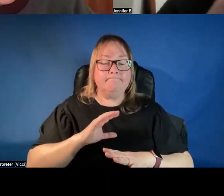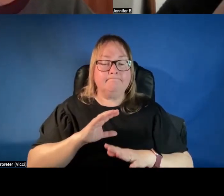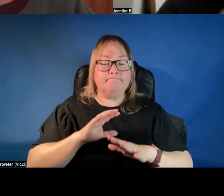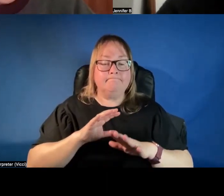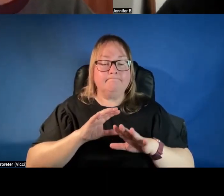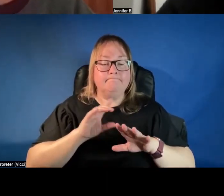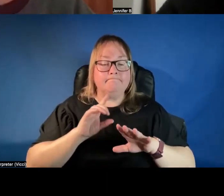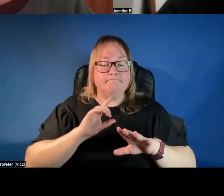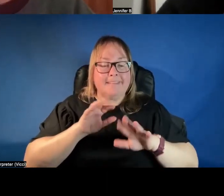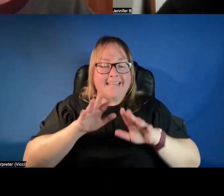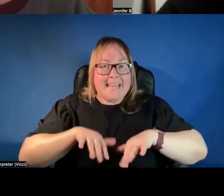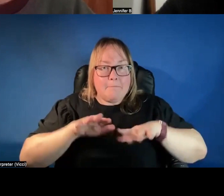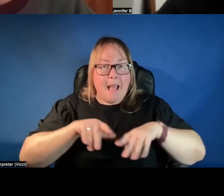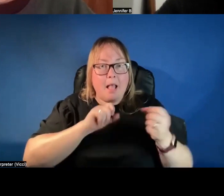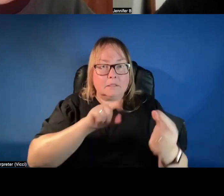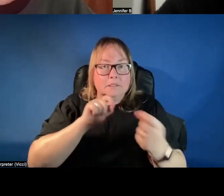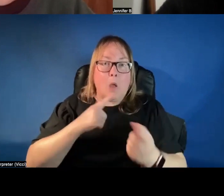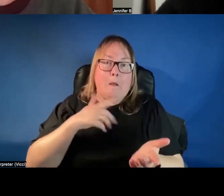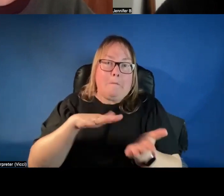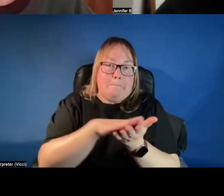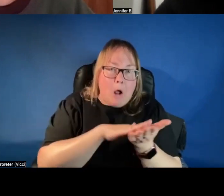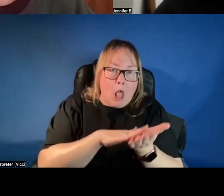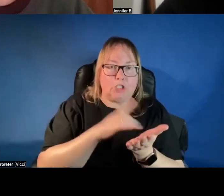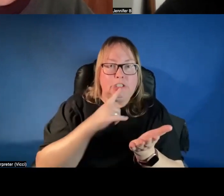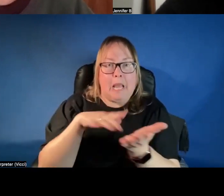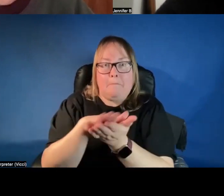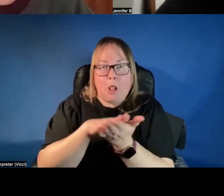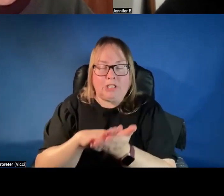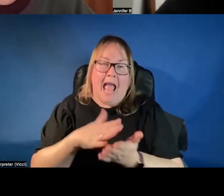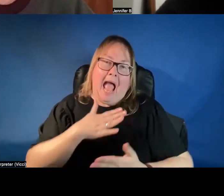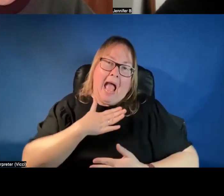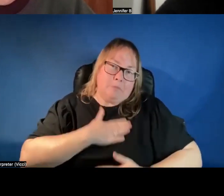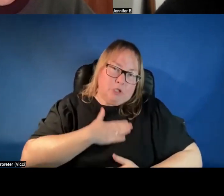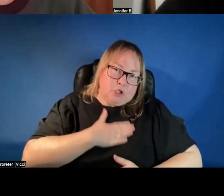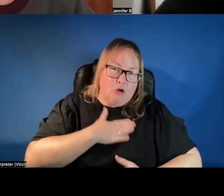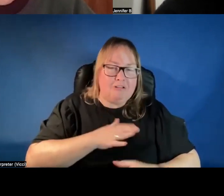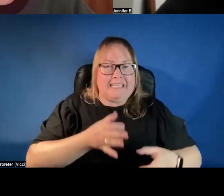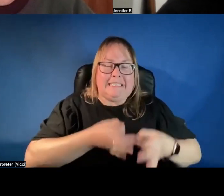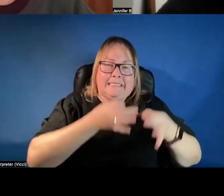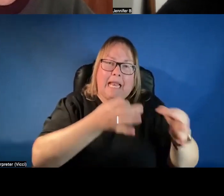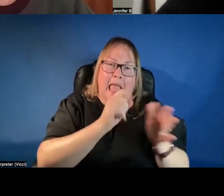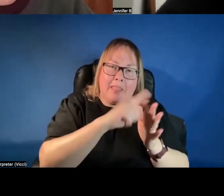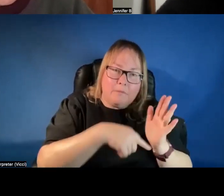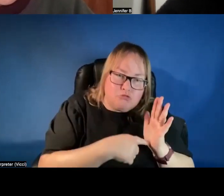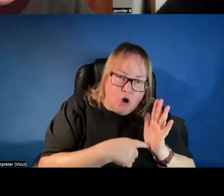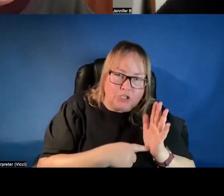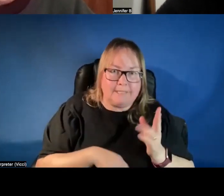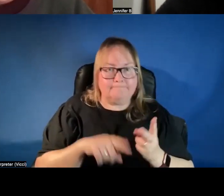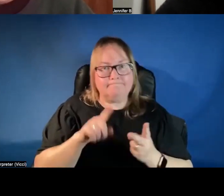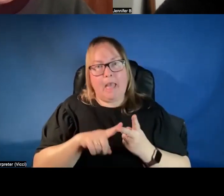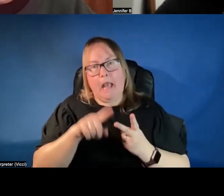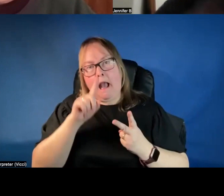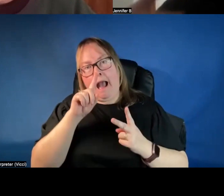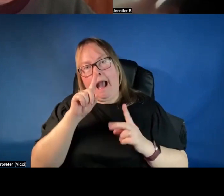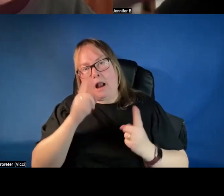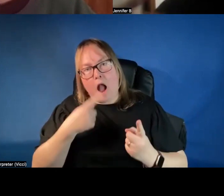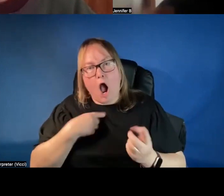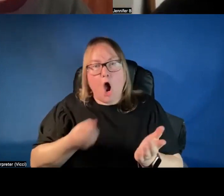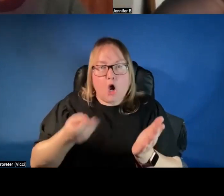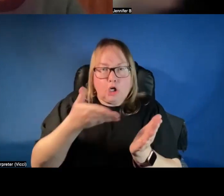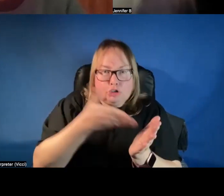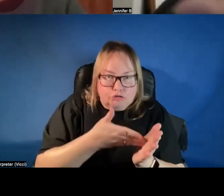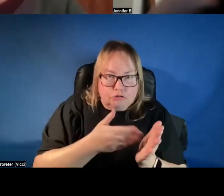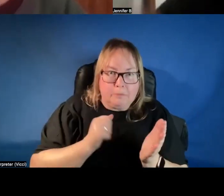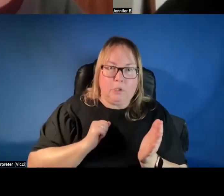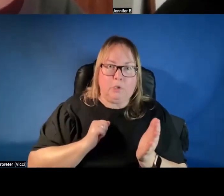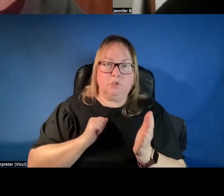ripping them up. So saying, you know, these emails say things like, oh, I'm really sorry I'm delayed on this project, or I'm no longer able to contribute, and reading each email